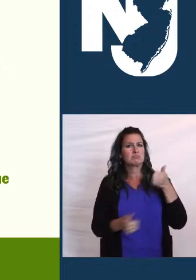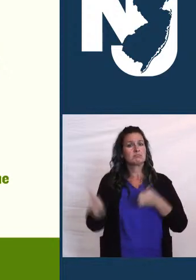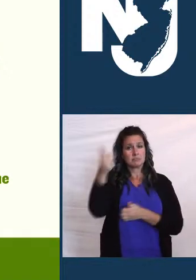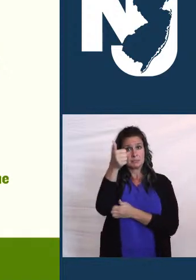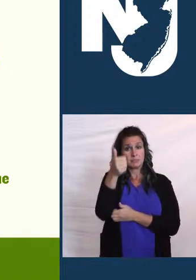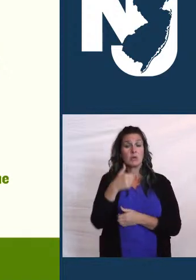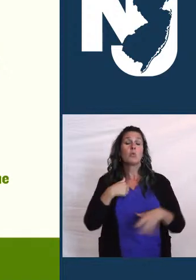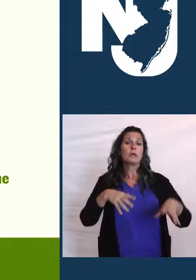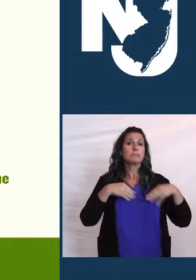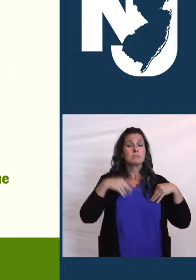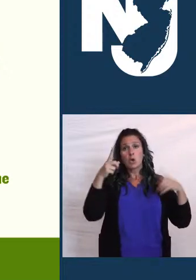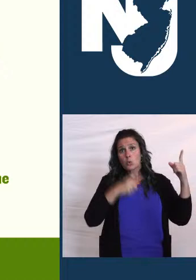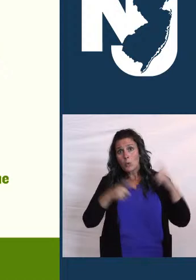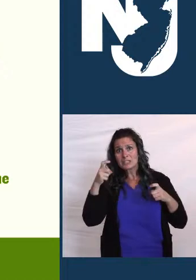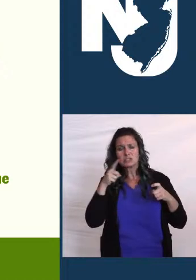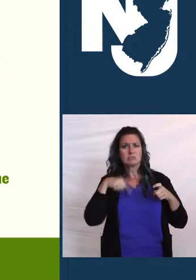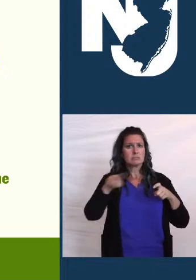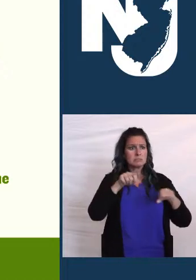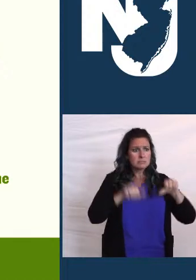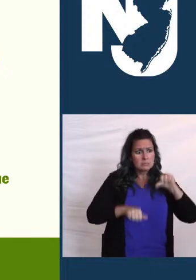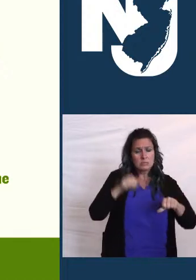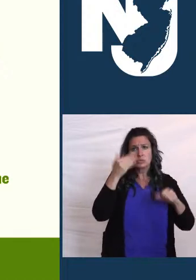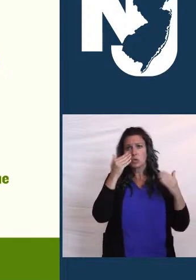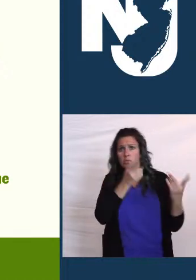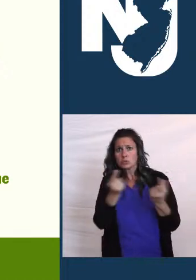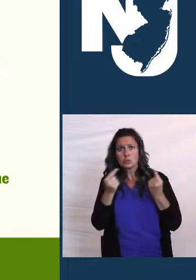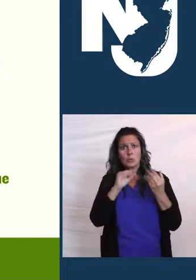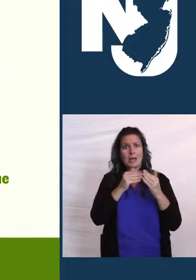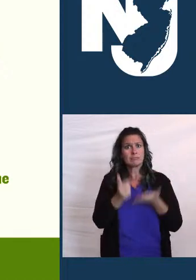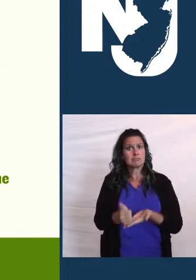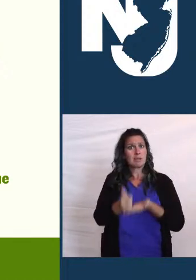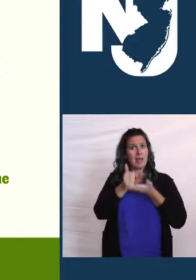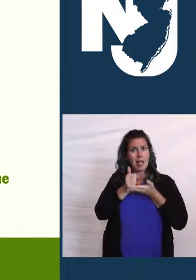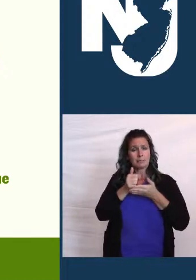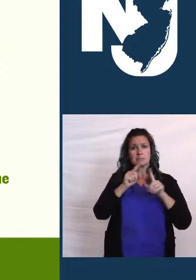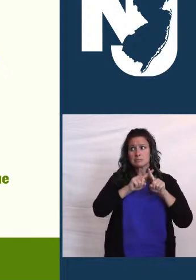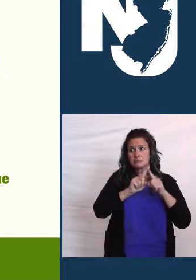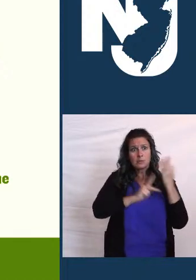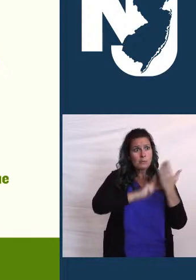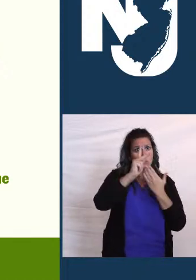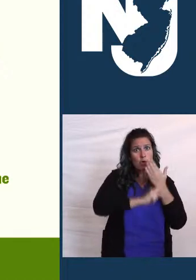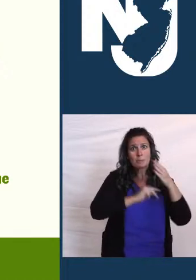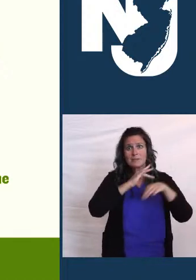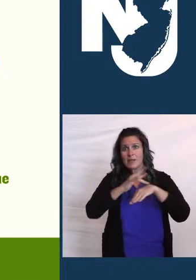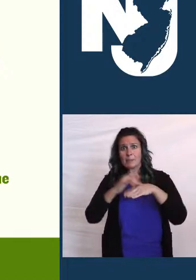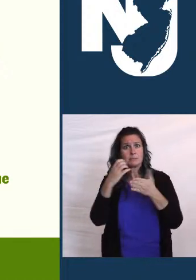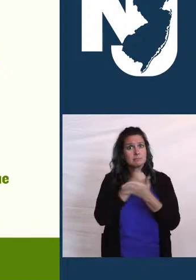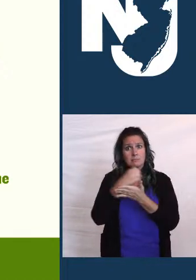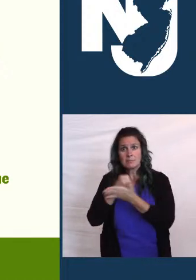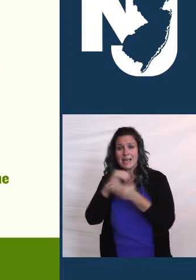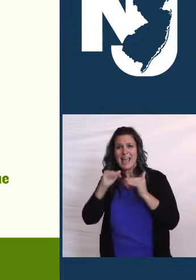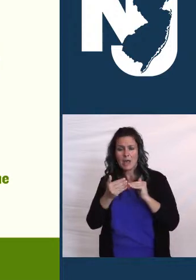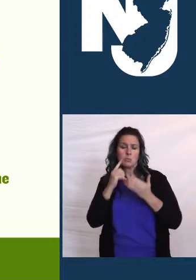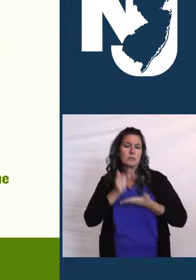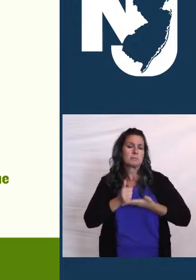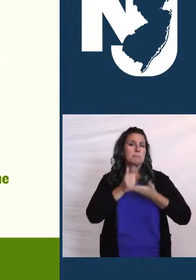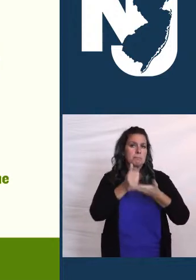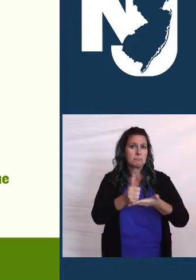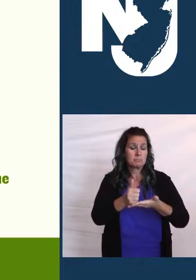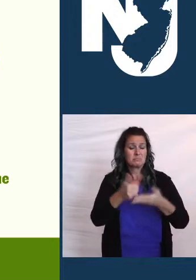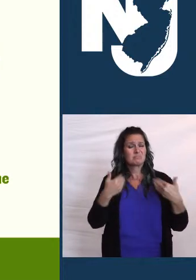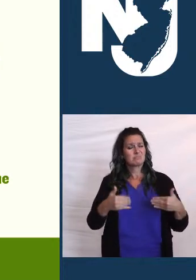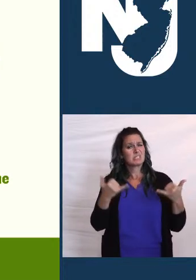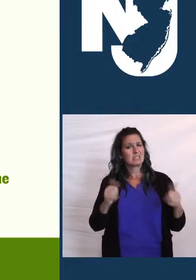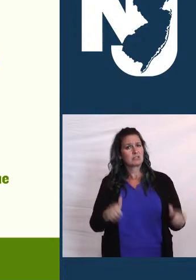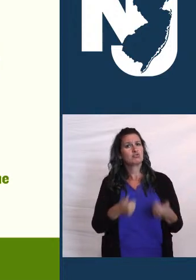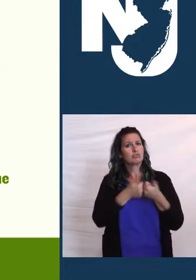questions and helping those who aren't sure of where to turn to navigate the programs available to them during what is certainly a challenging